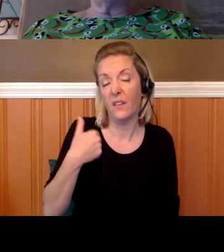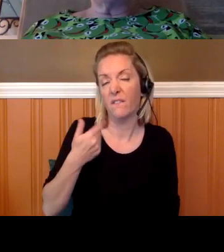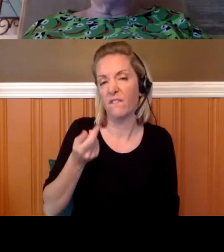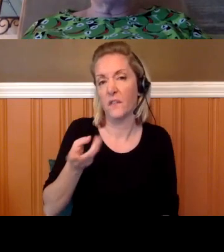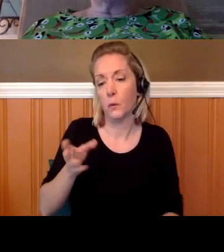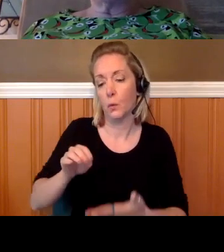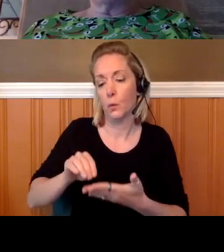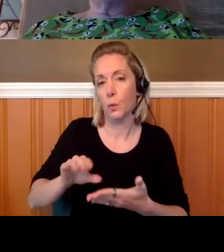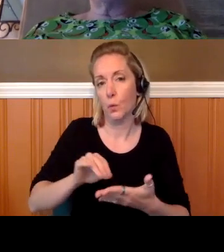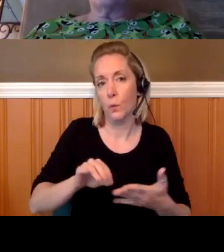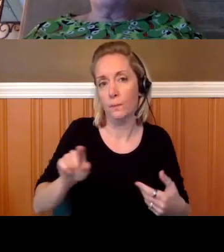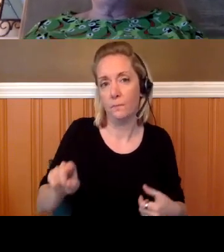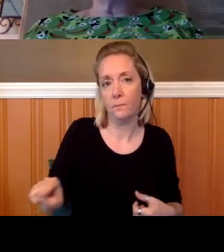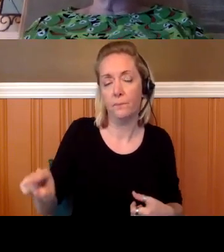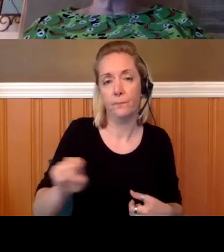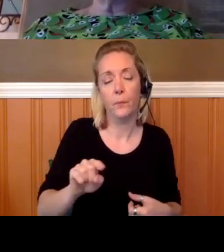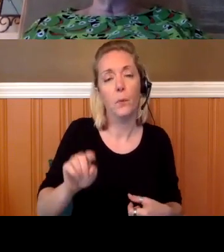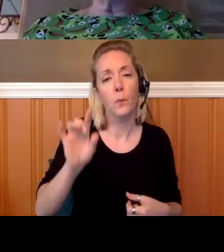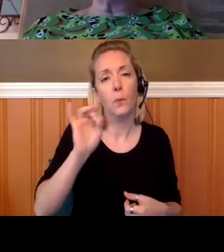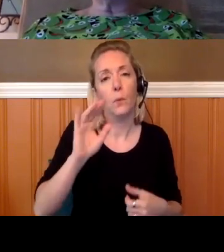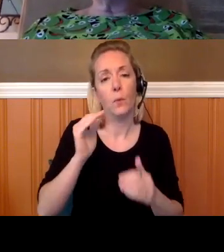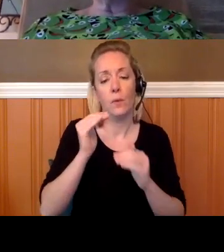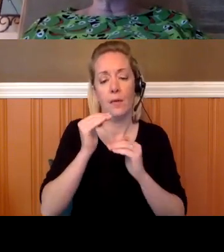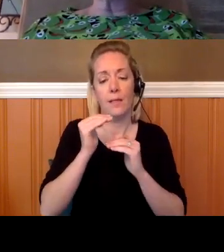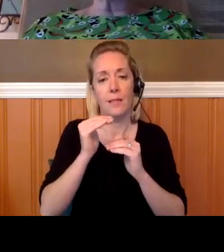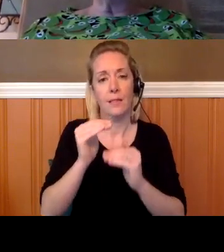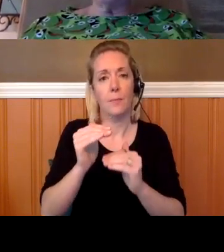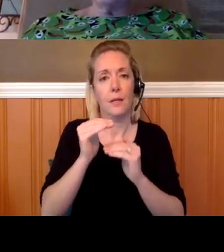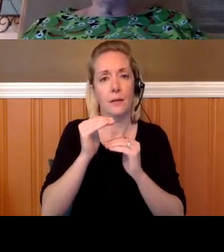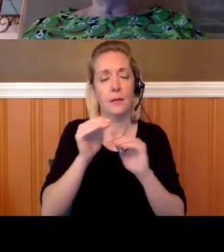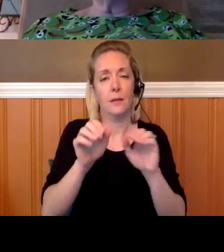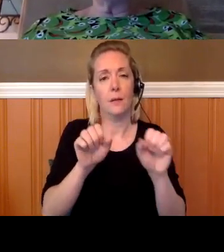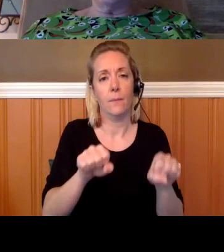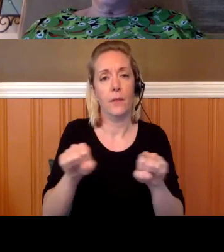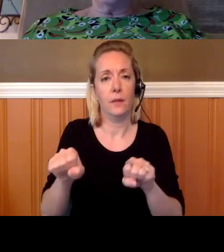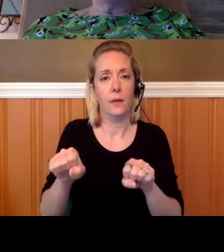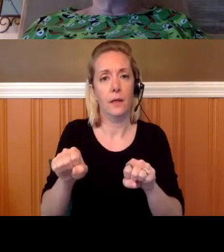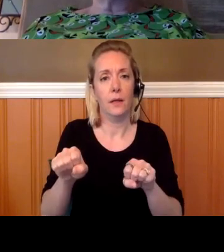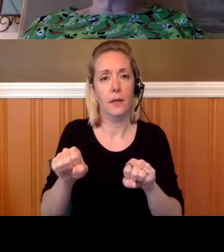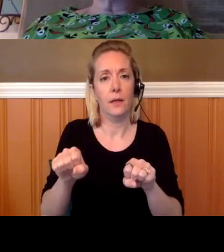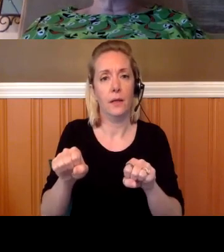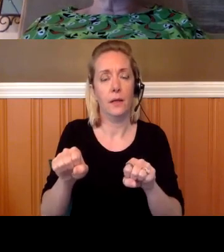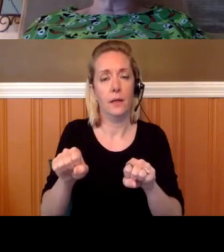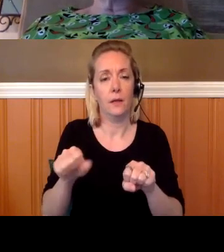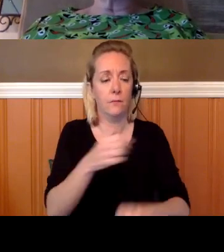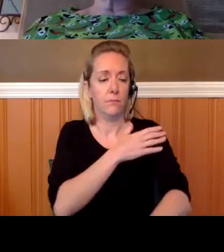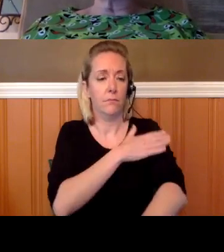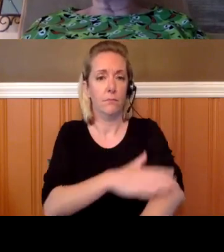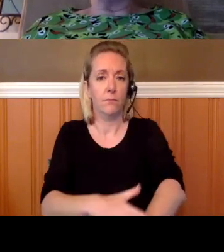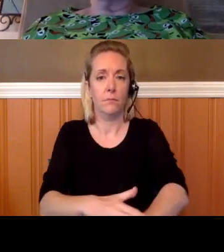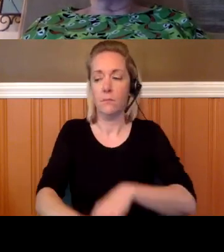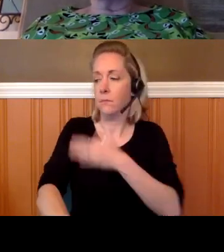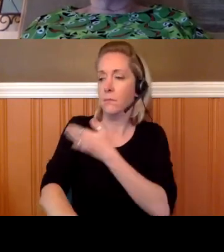have very, very limited ability to use their arms, to reach, to